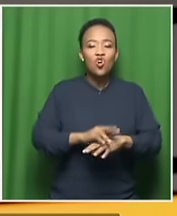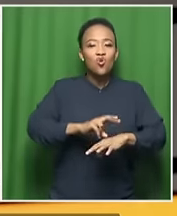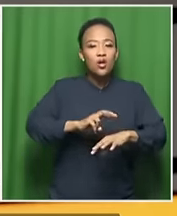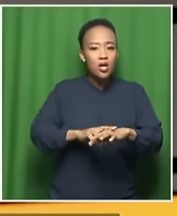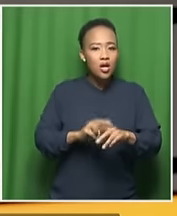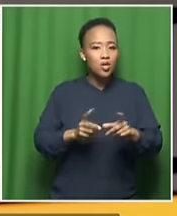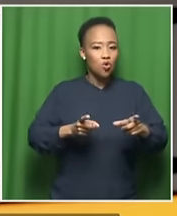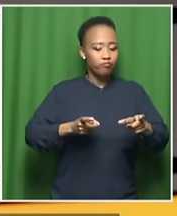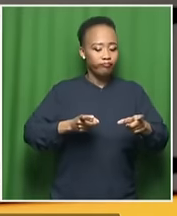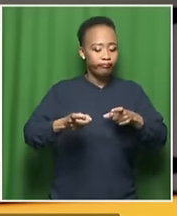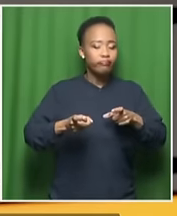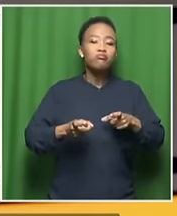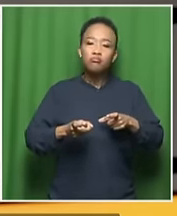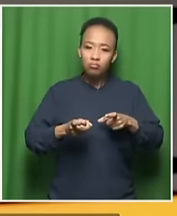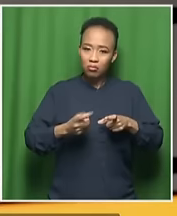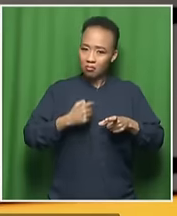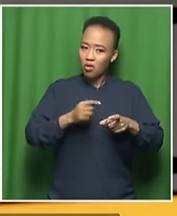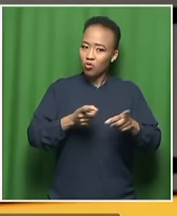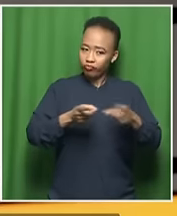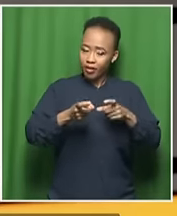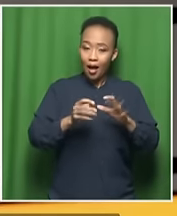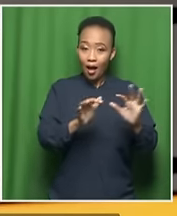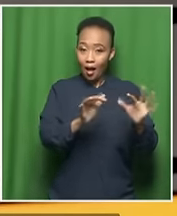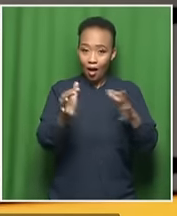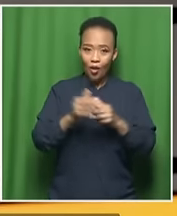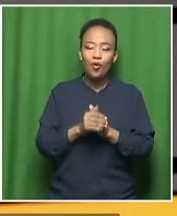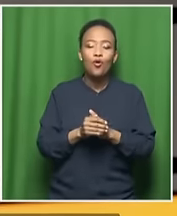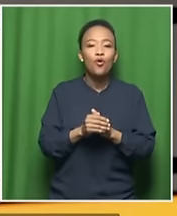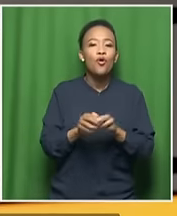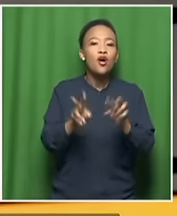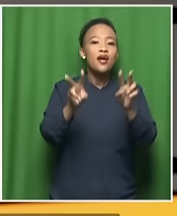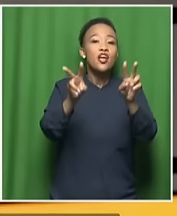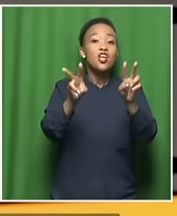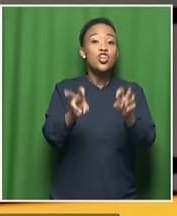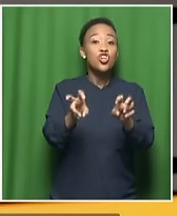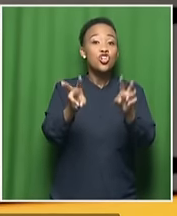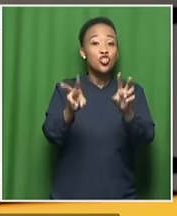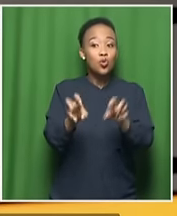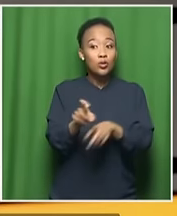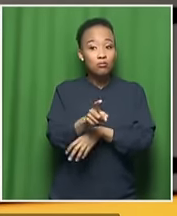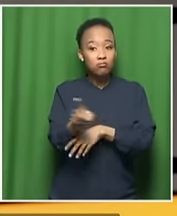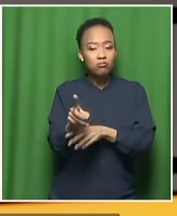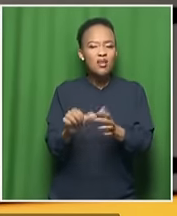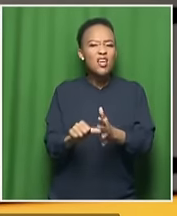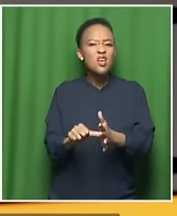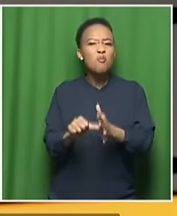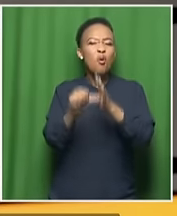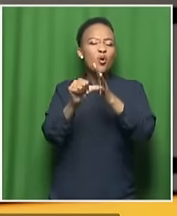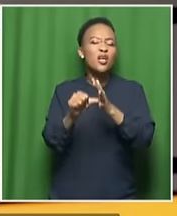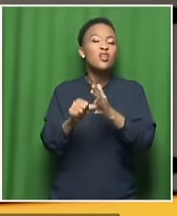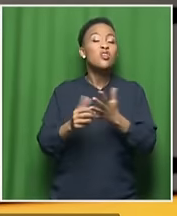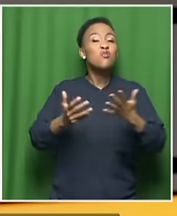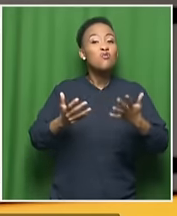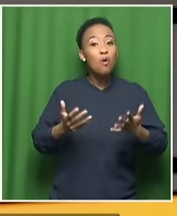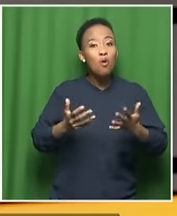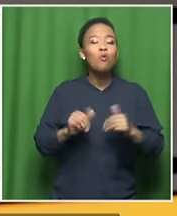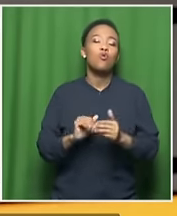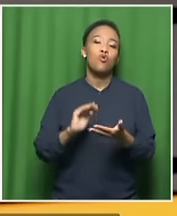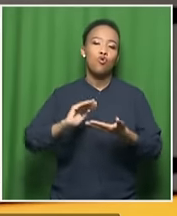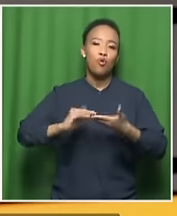You can ensure that those issues that are important for your and your